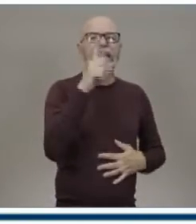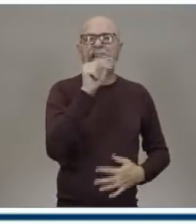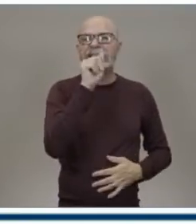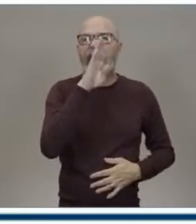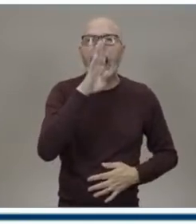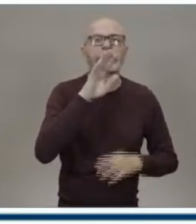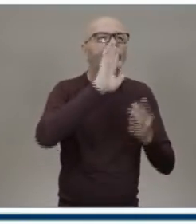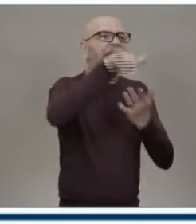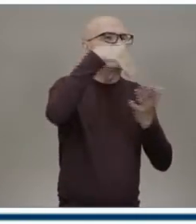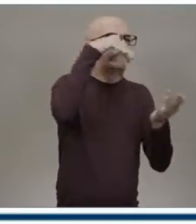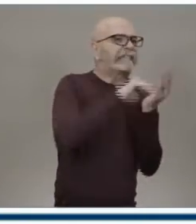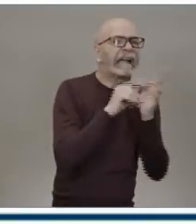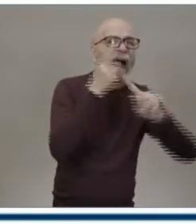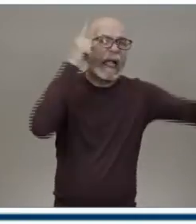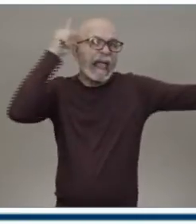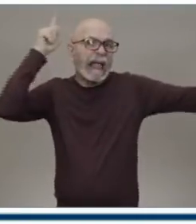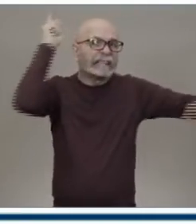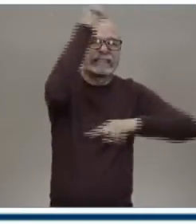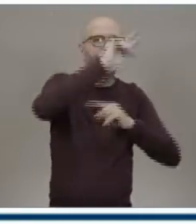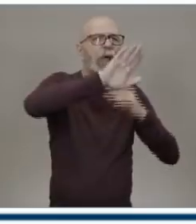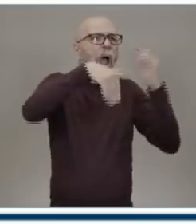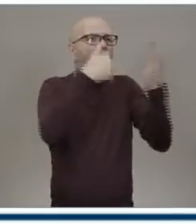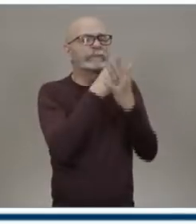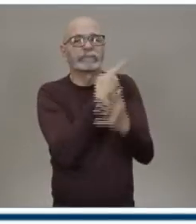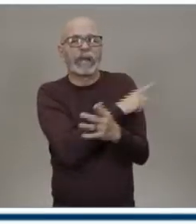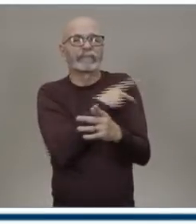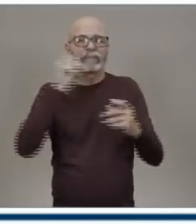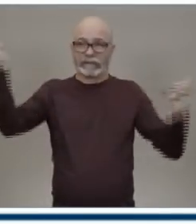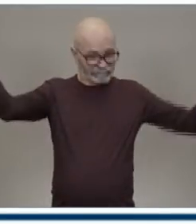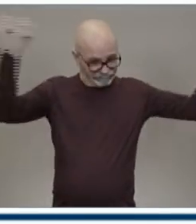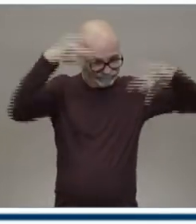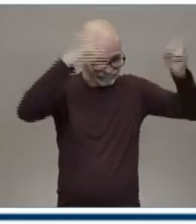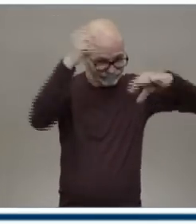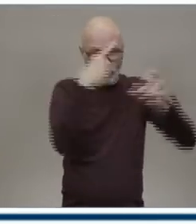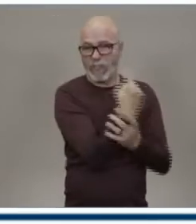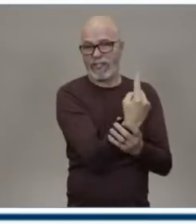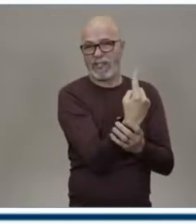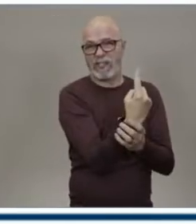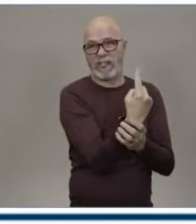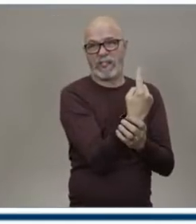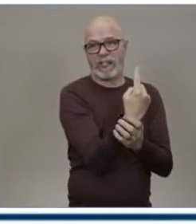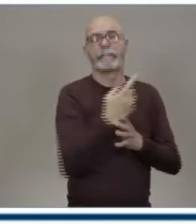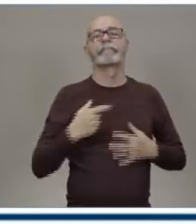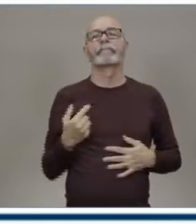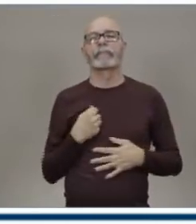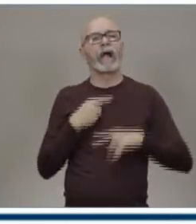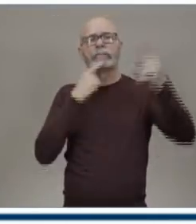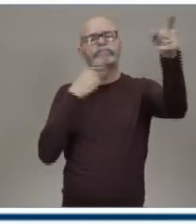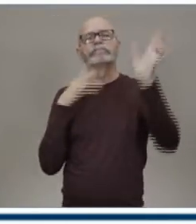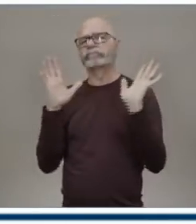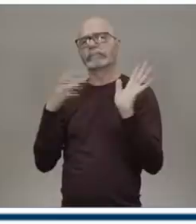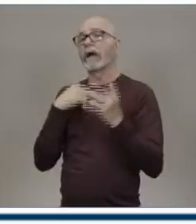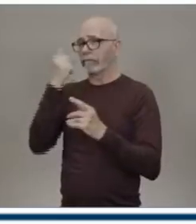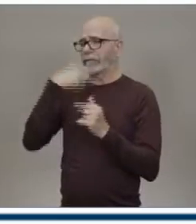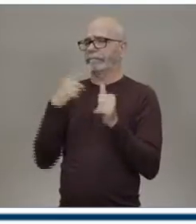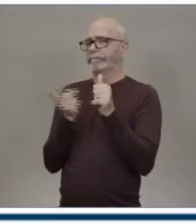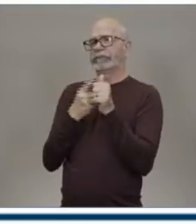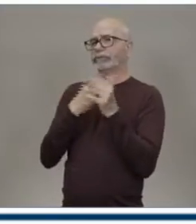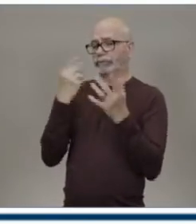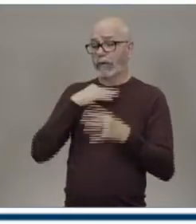are doing the testing? No, that we would send those samples to the national lab in Winnipeg. Go ahead with your follow-up,